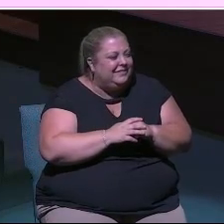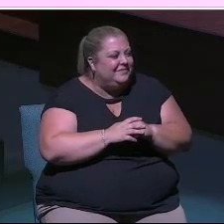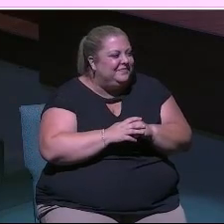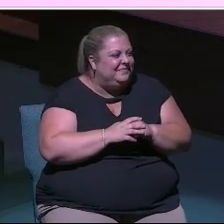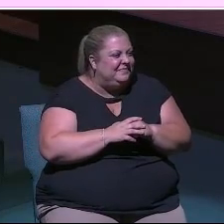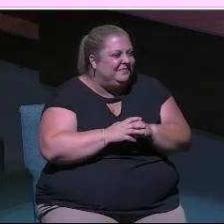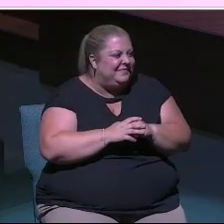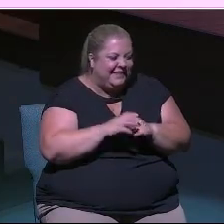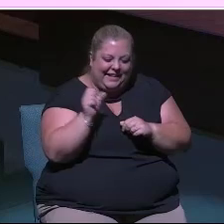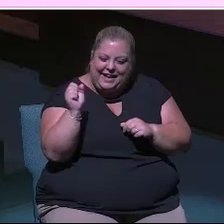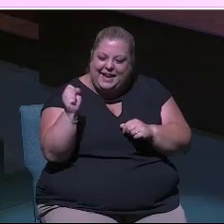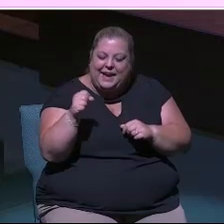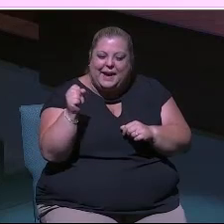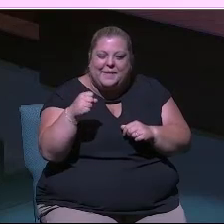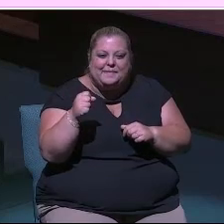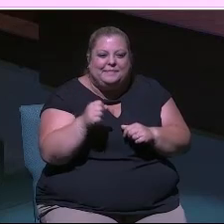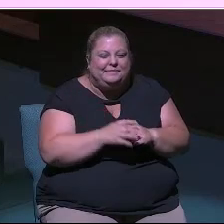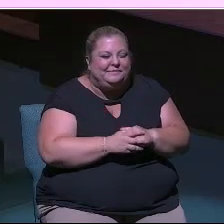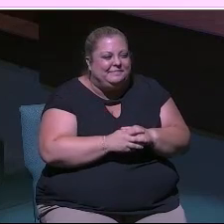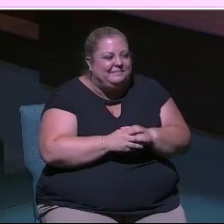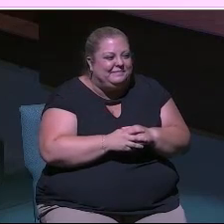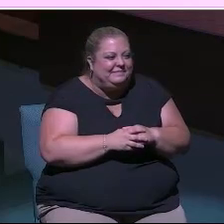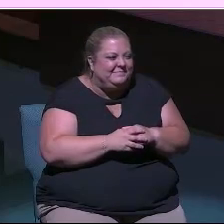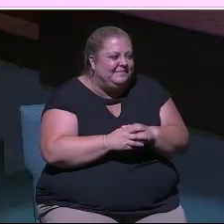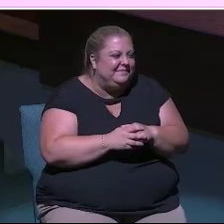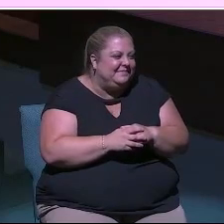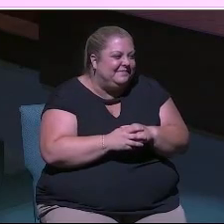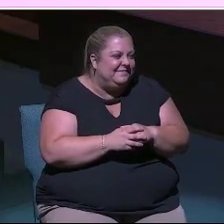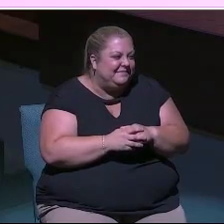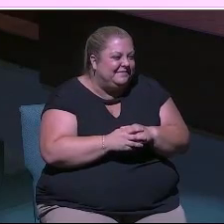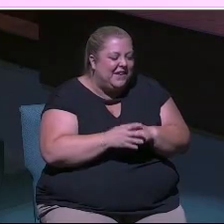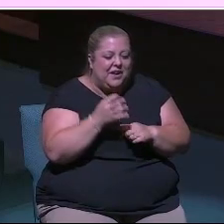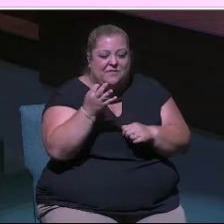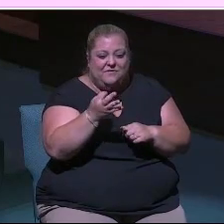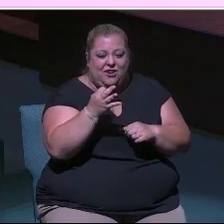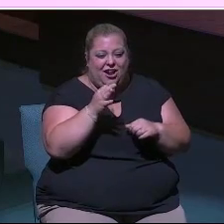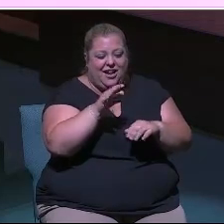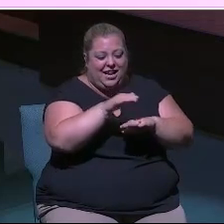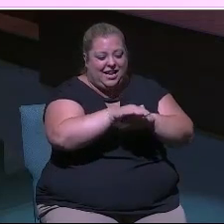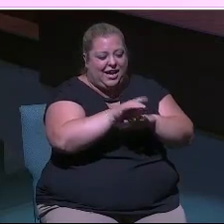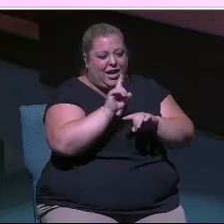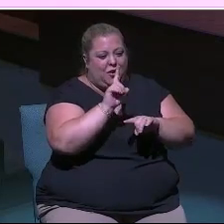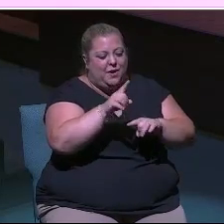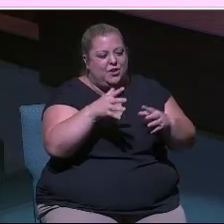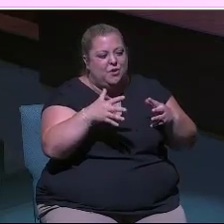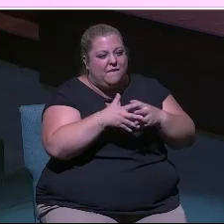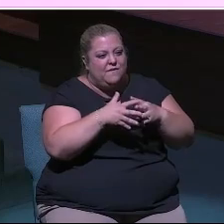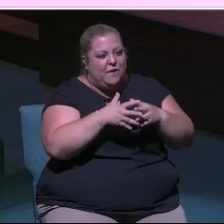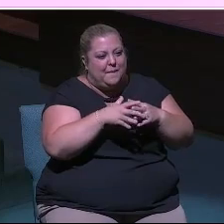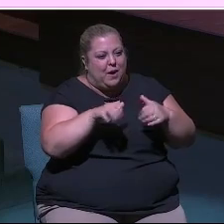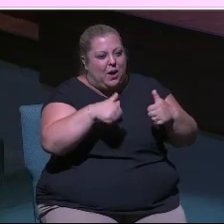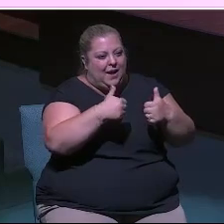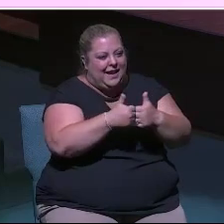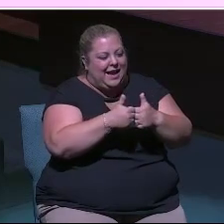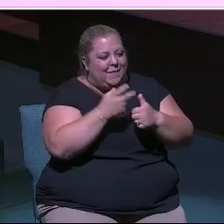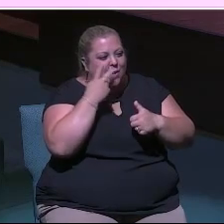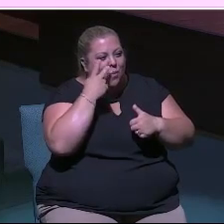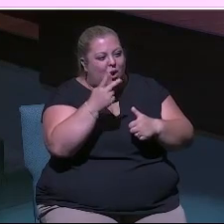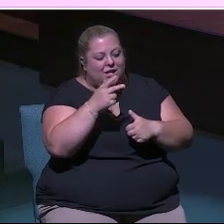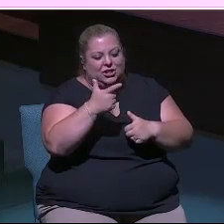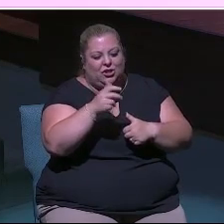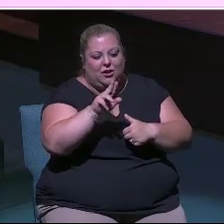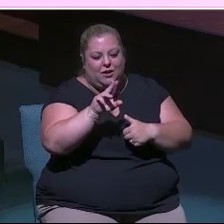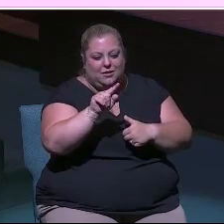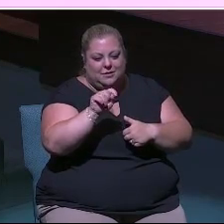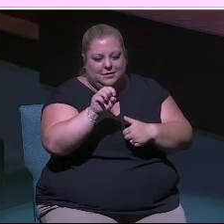She's like, yep, we do. And then Friday night went to the football game to watch Boston play football, and we walked up, and the lady